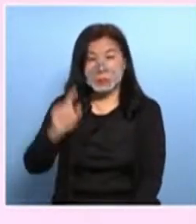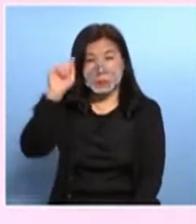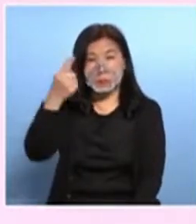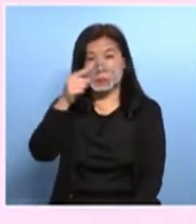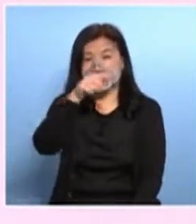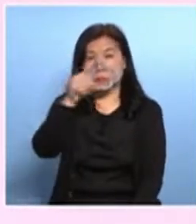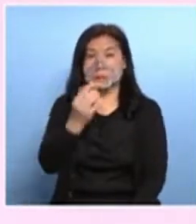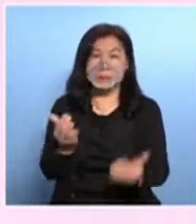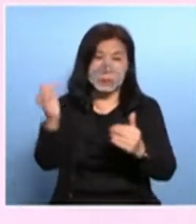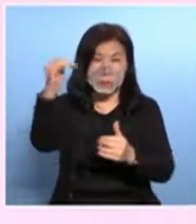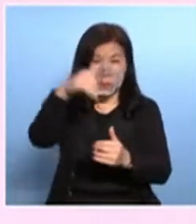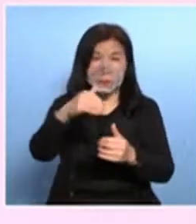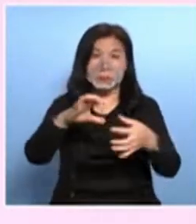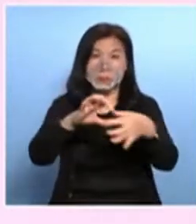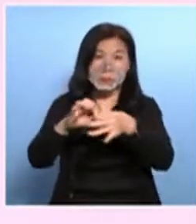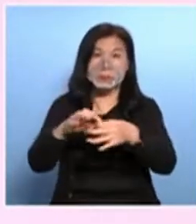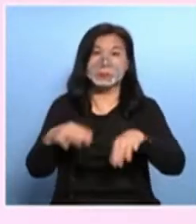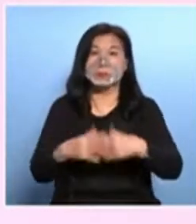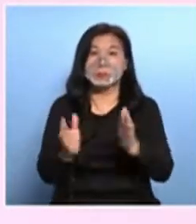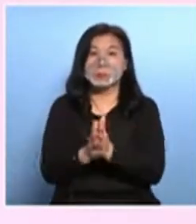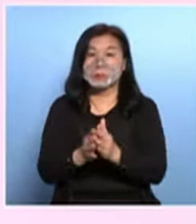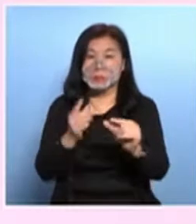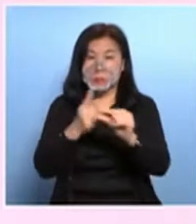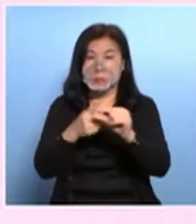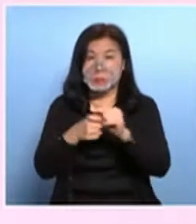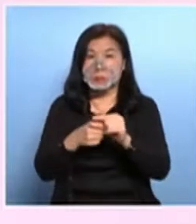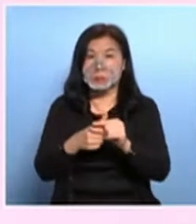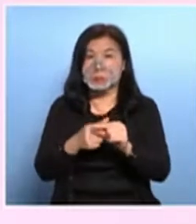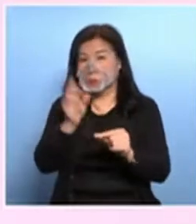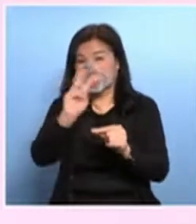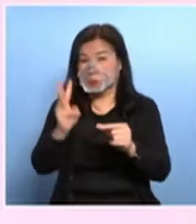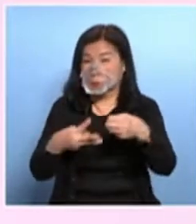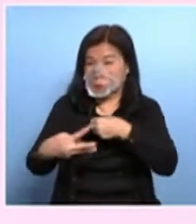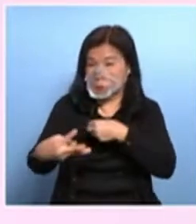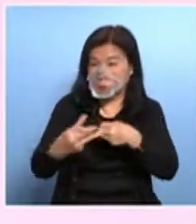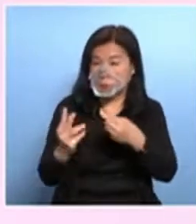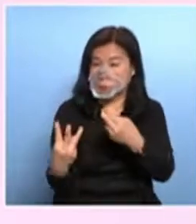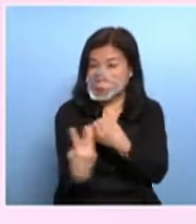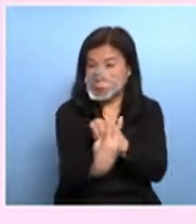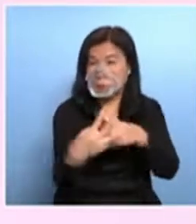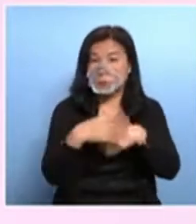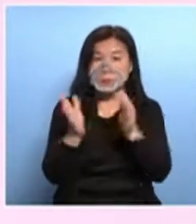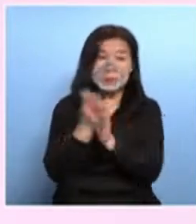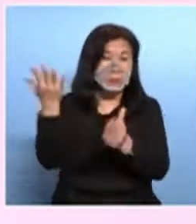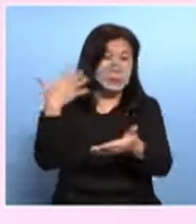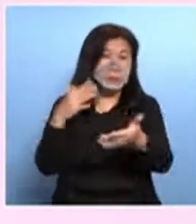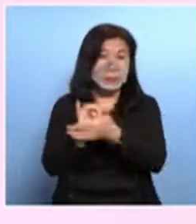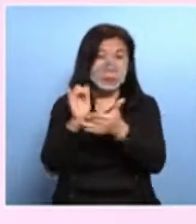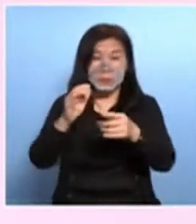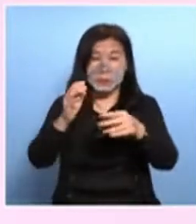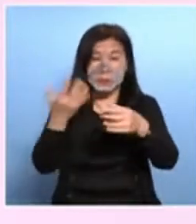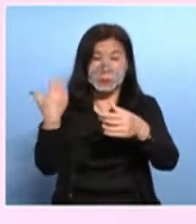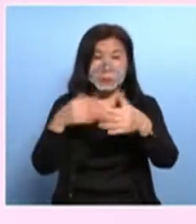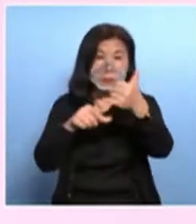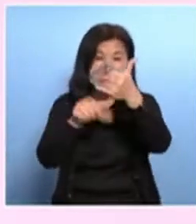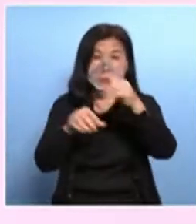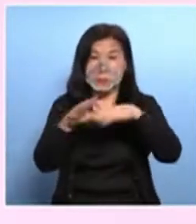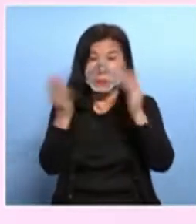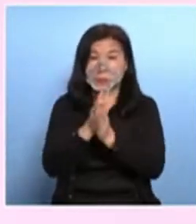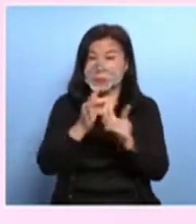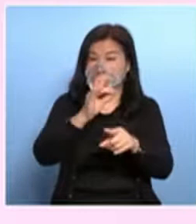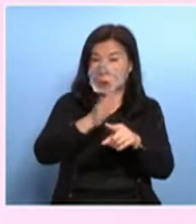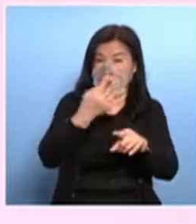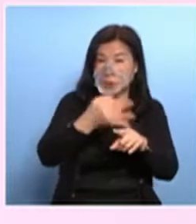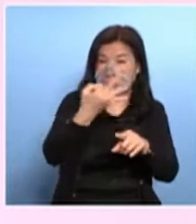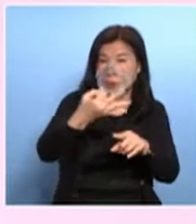Metropolis. As for Lantau Tomorrow, the studies relating to artificial islands in the Central Waters commenced in last June. It is expected that